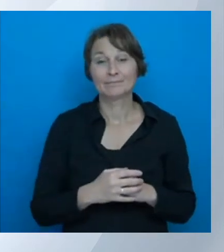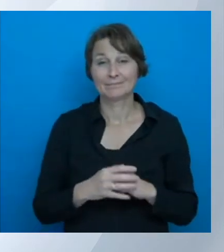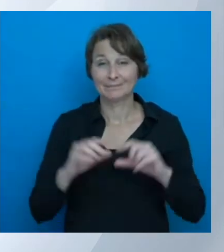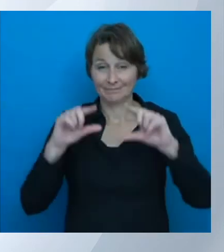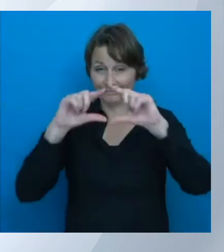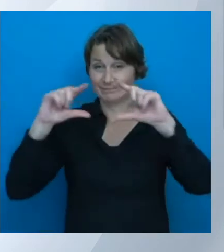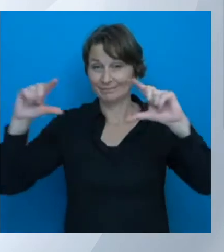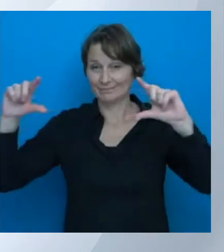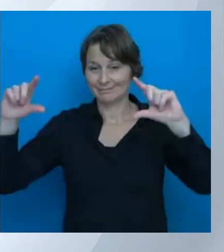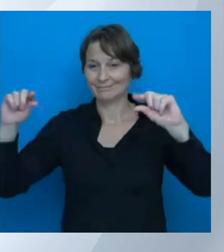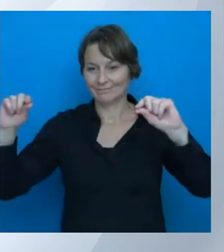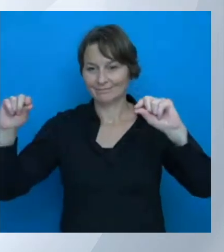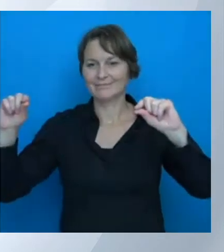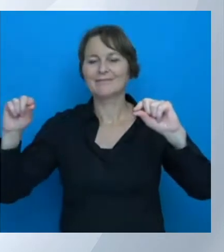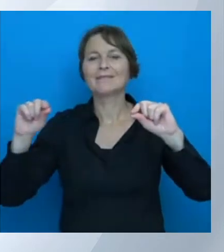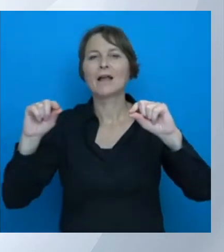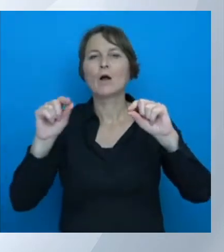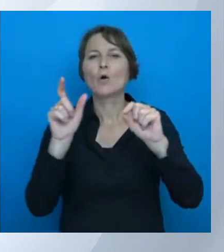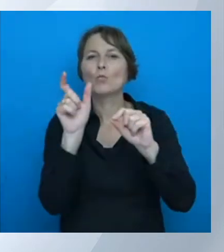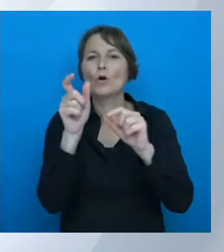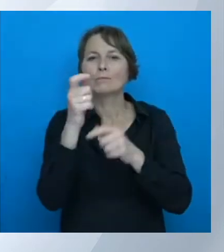of a vault.